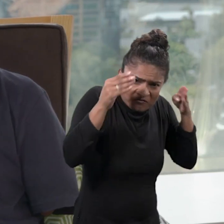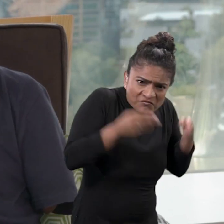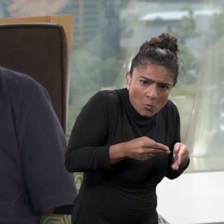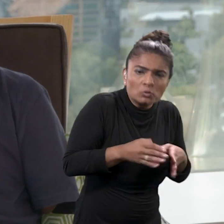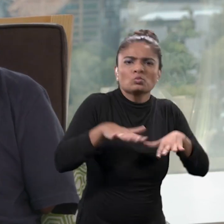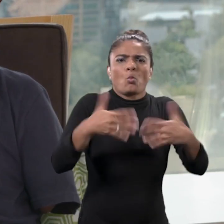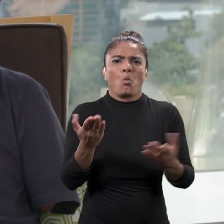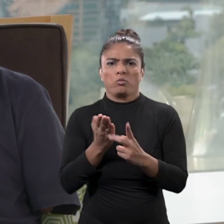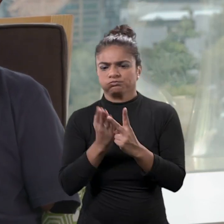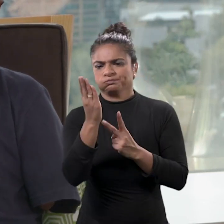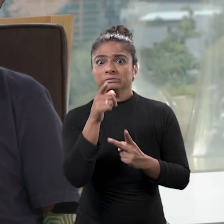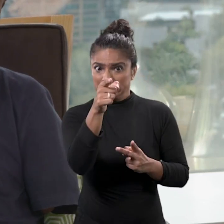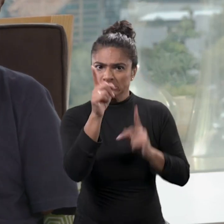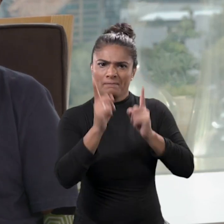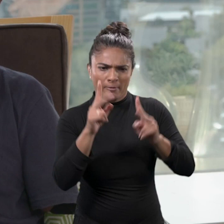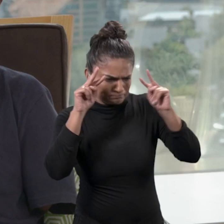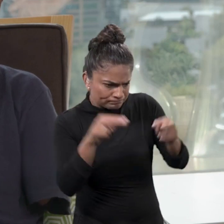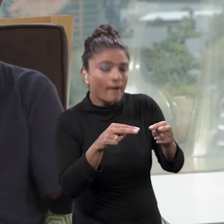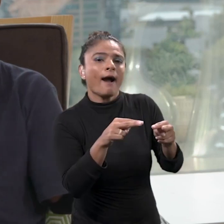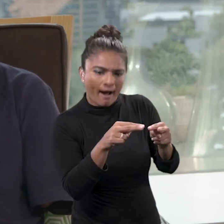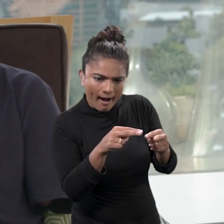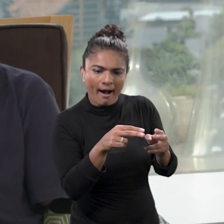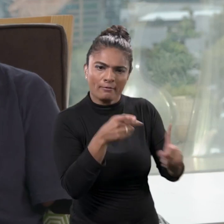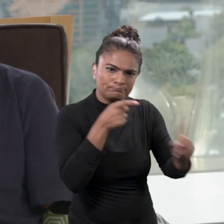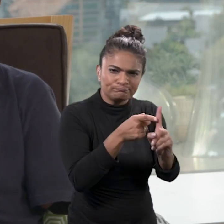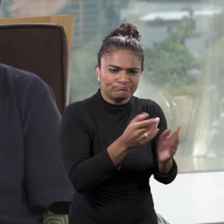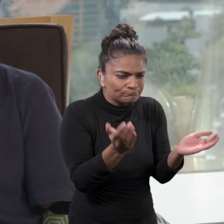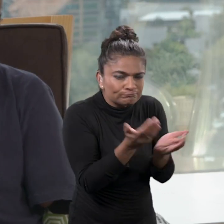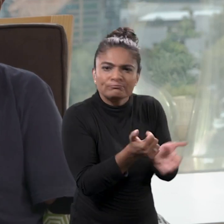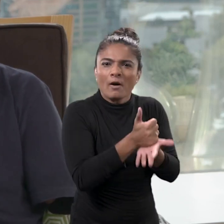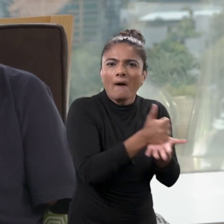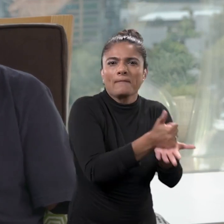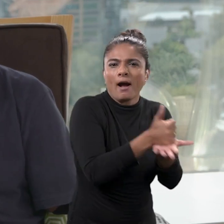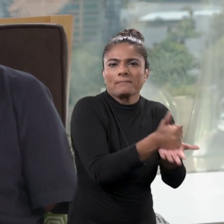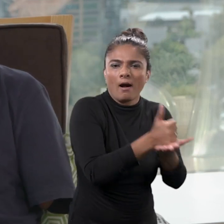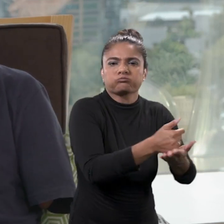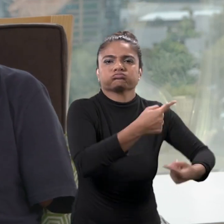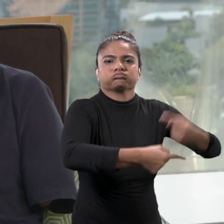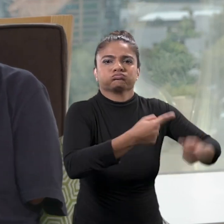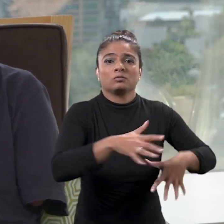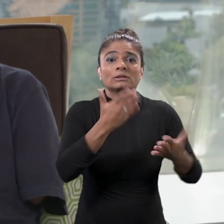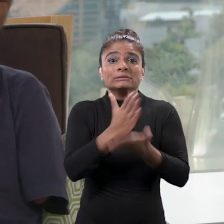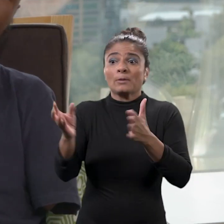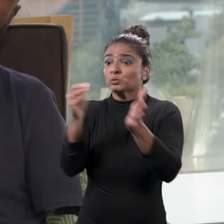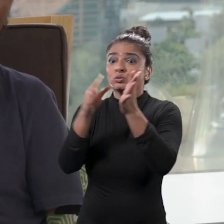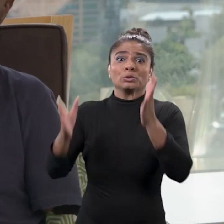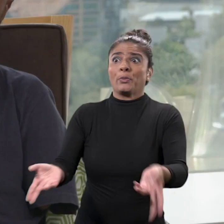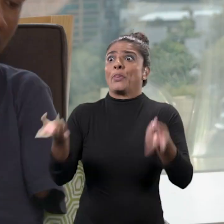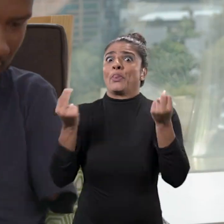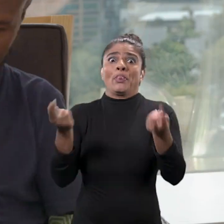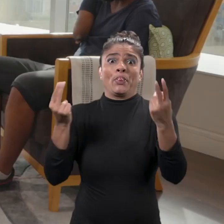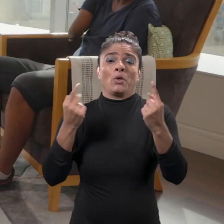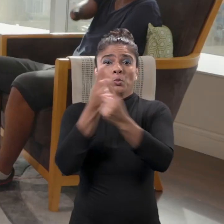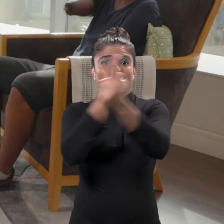vegetable. So you kind of need to assist those in that area and help them. Some are students fresh out of